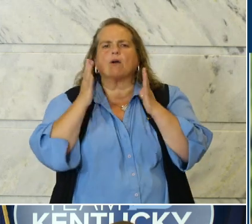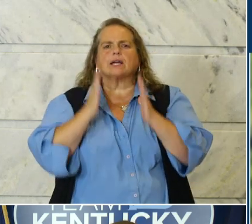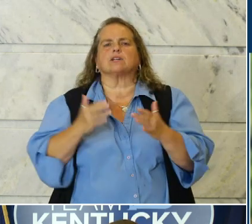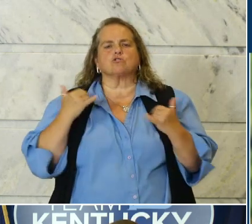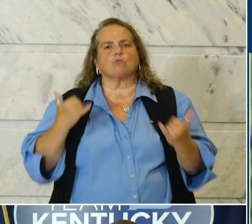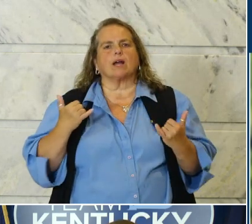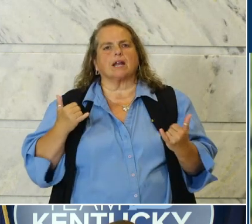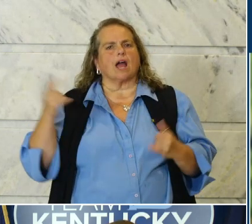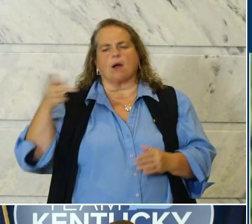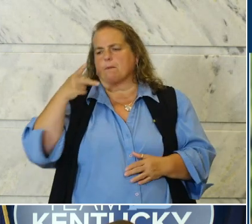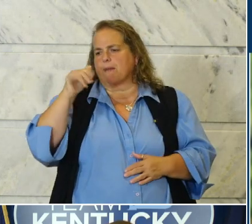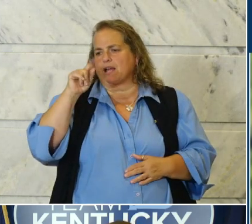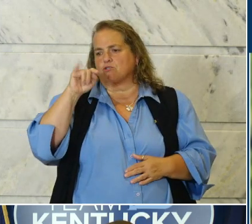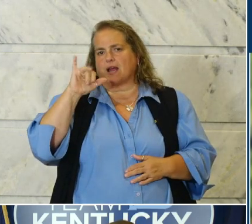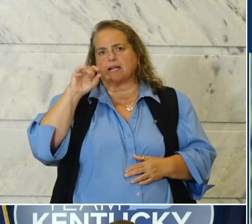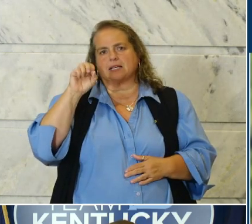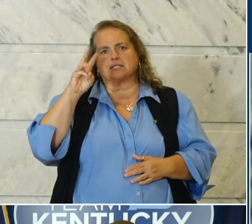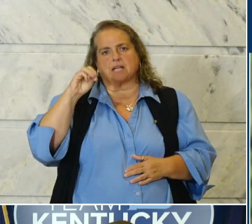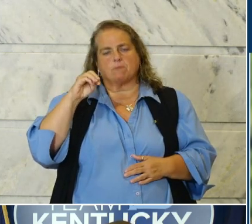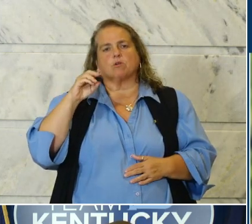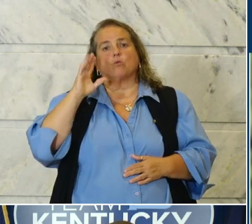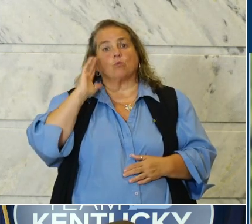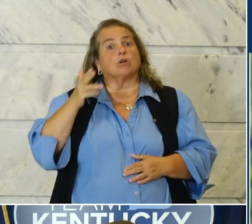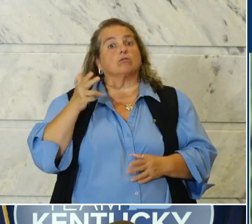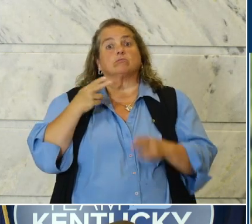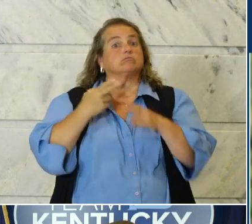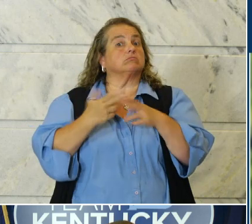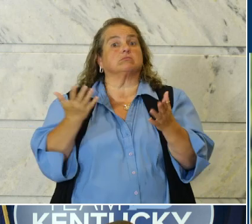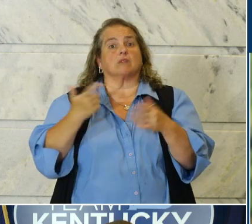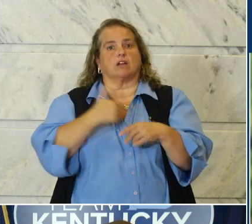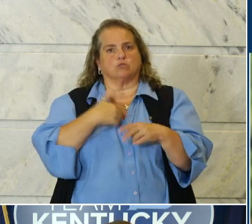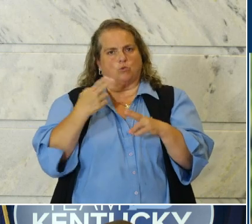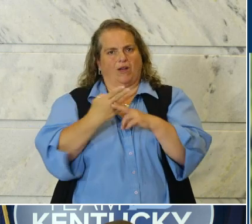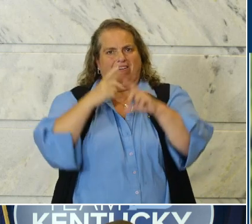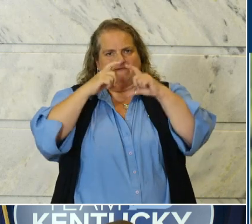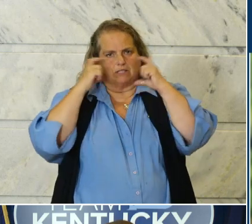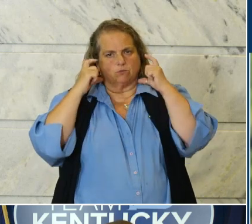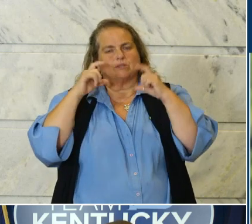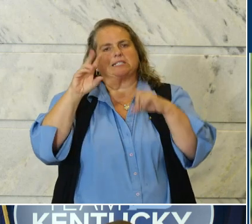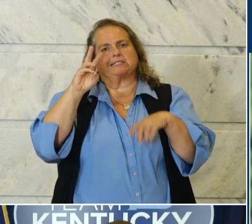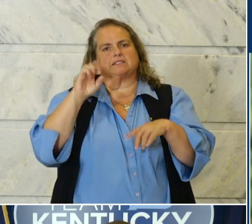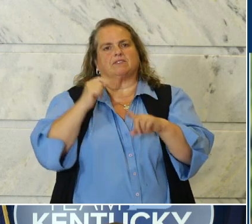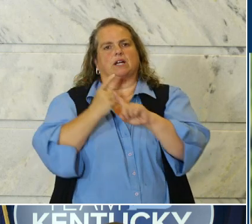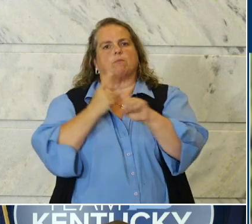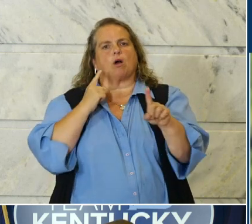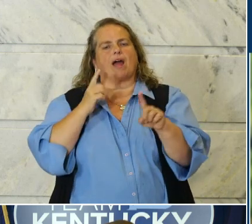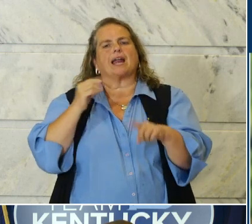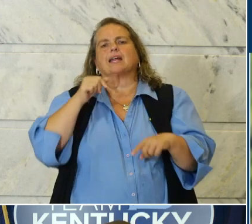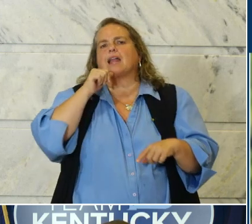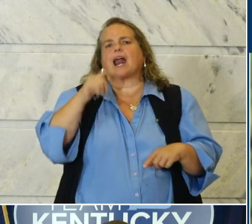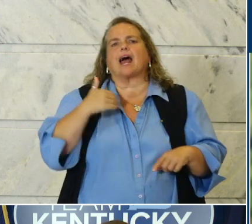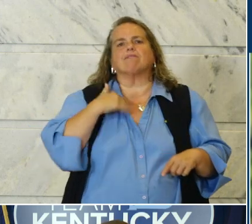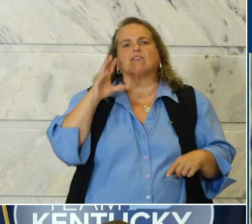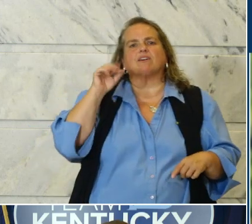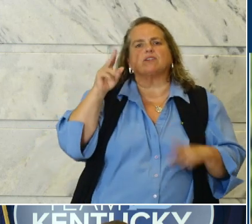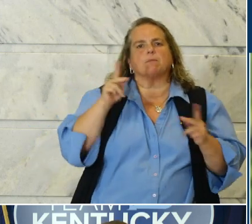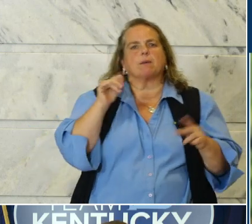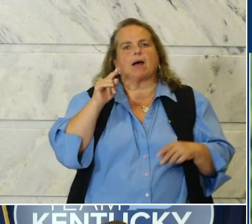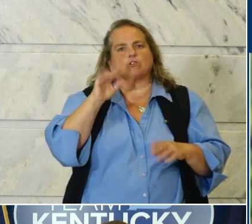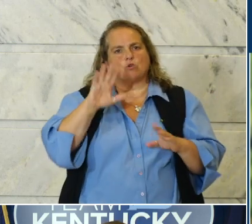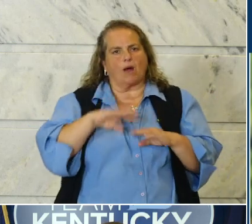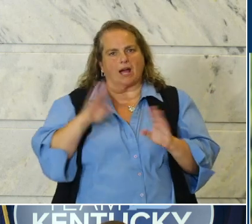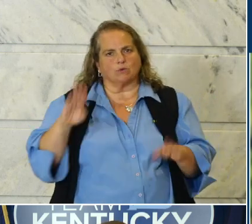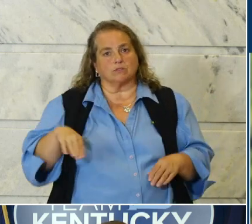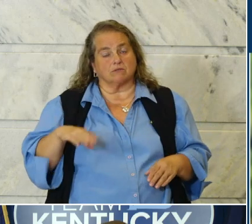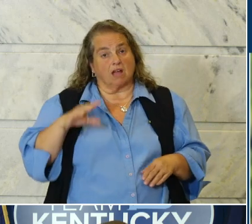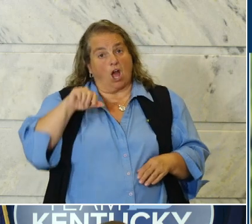that our patriotism would call for us to wear a facial covering, to stay 6 feet apart, and to not have 50 people over to our house?